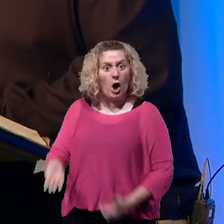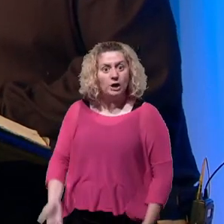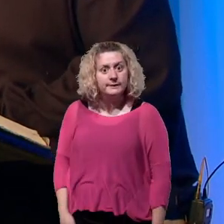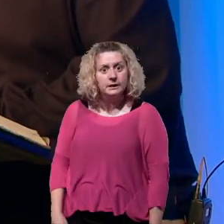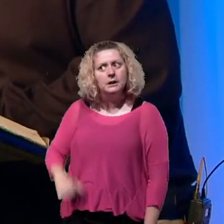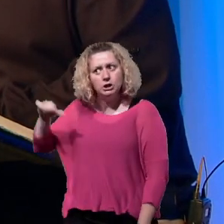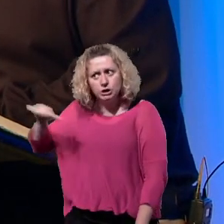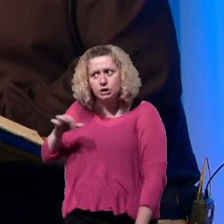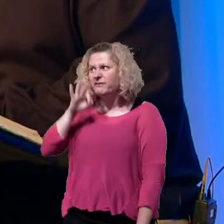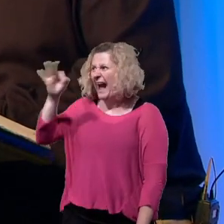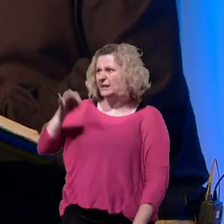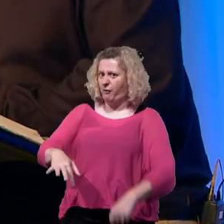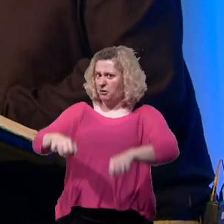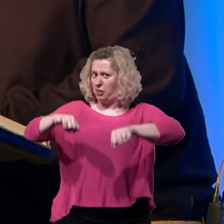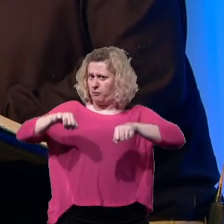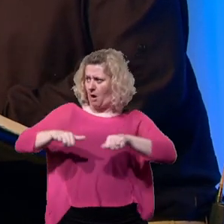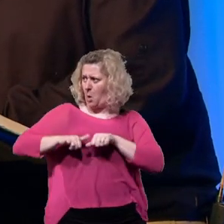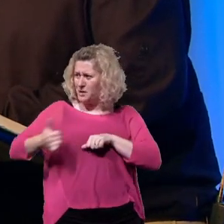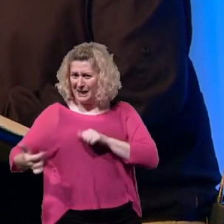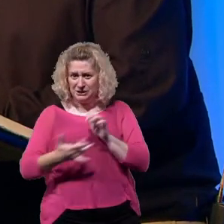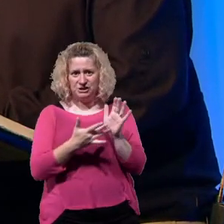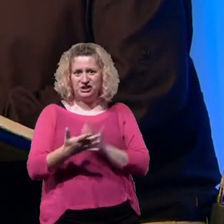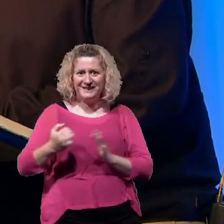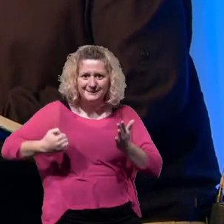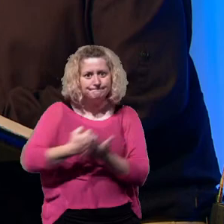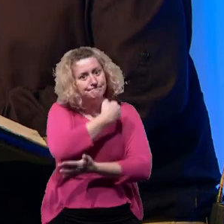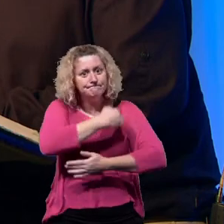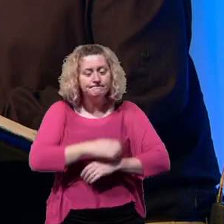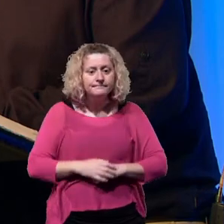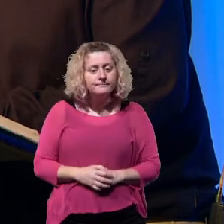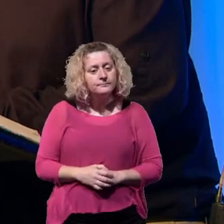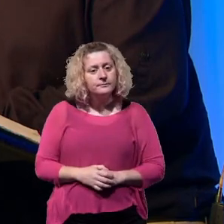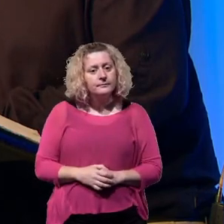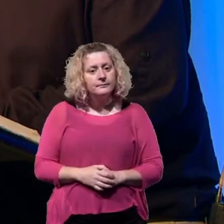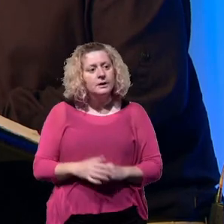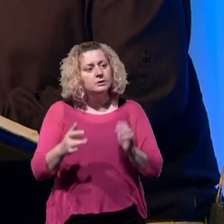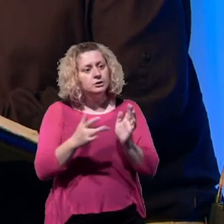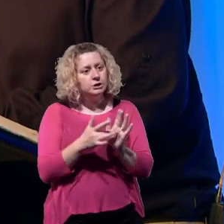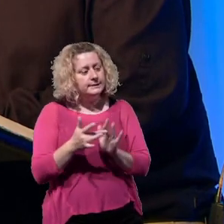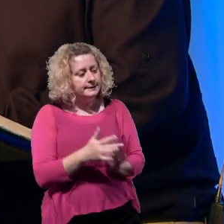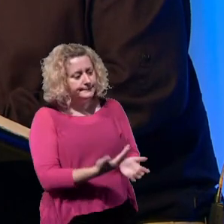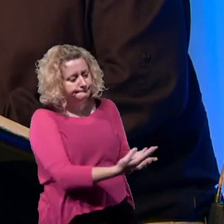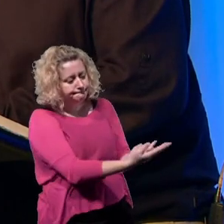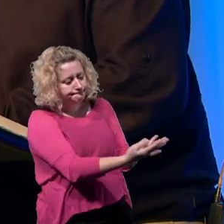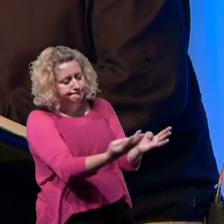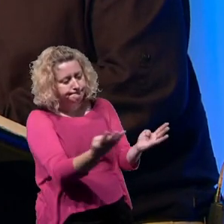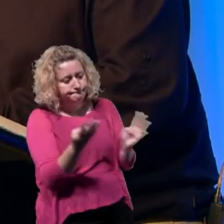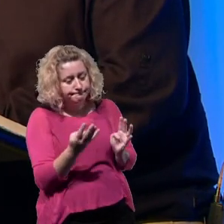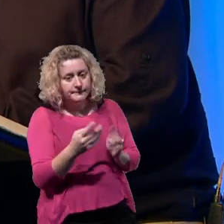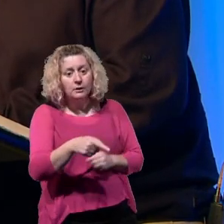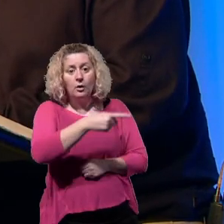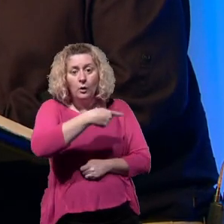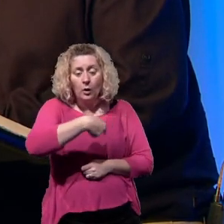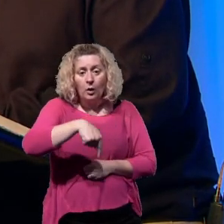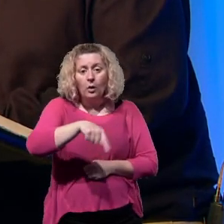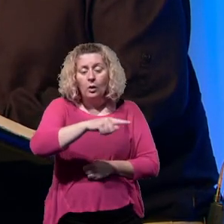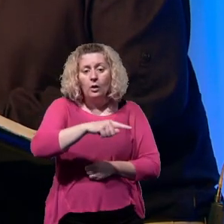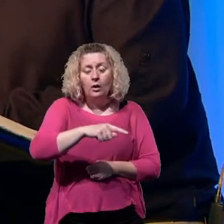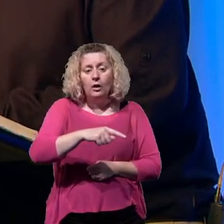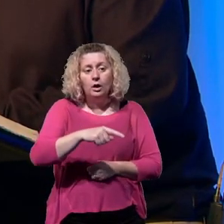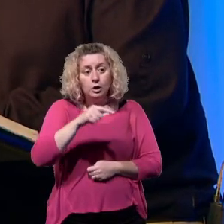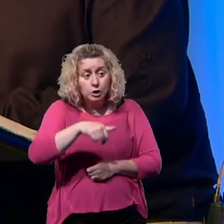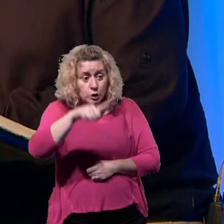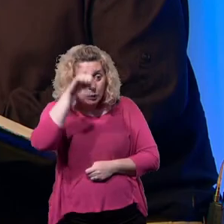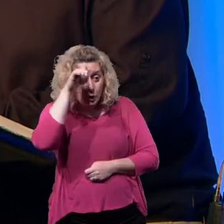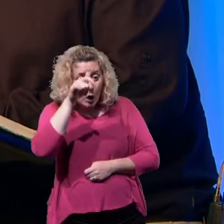should have asked for a throne. Jesus called them together and said, you know that those who are regarded as rulers of the Gentiles lord it over them,